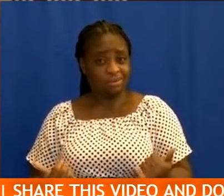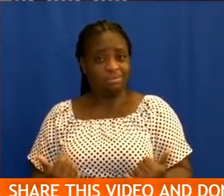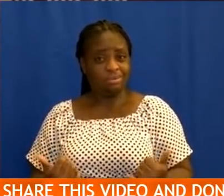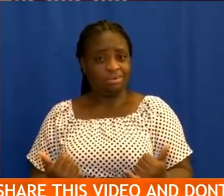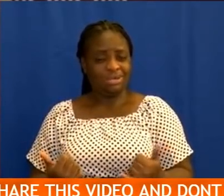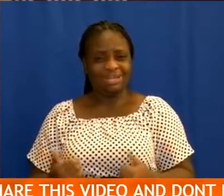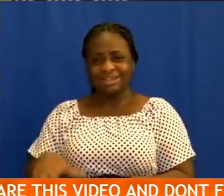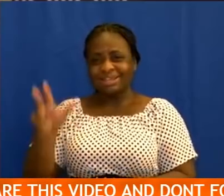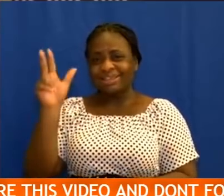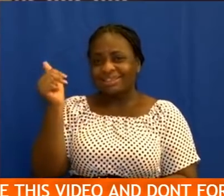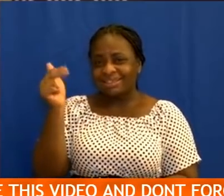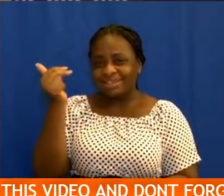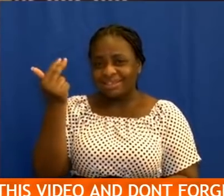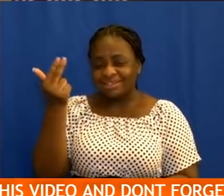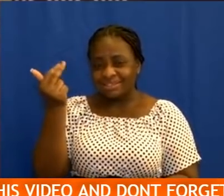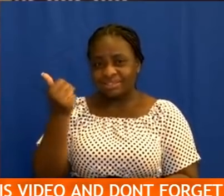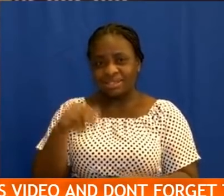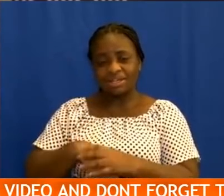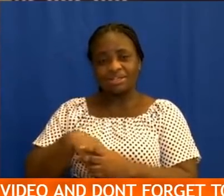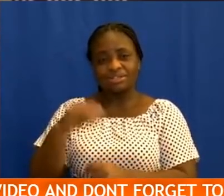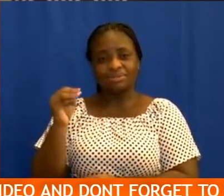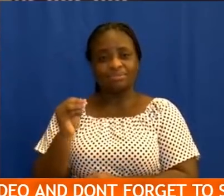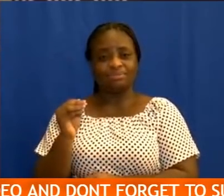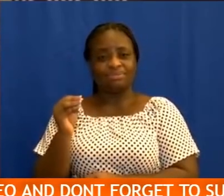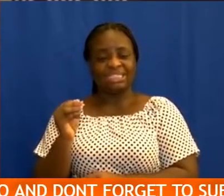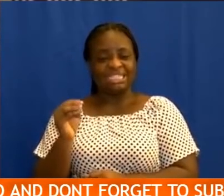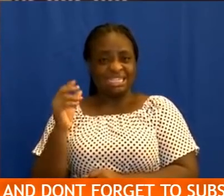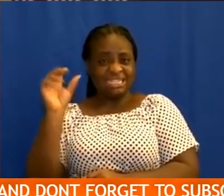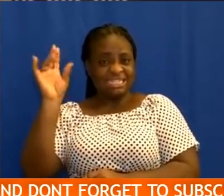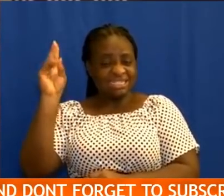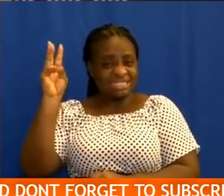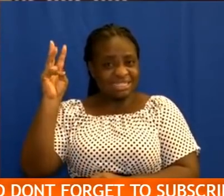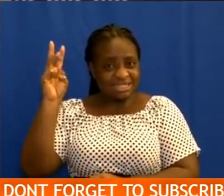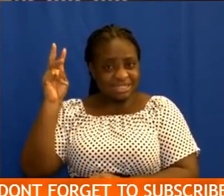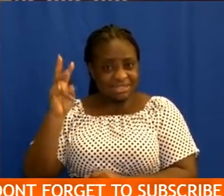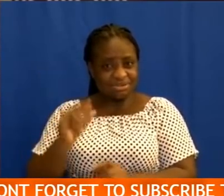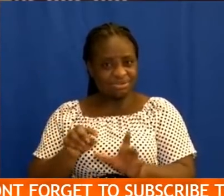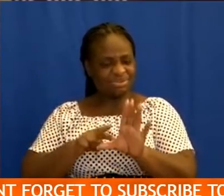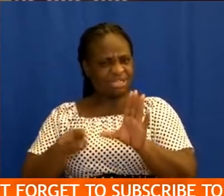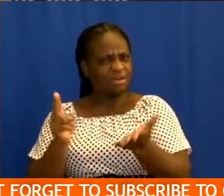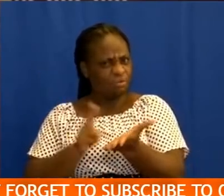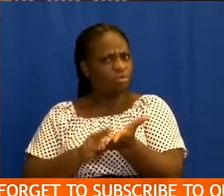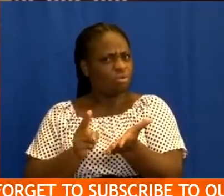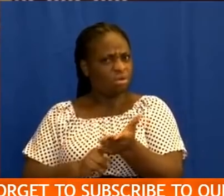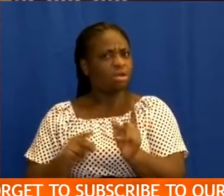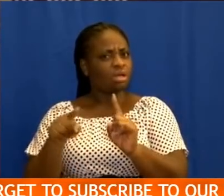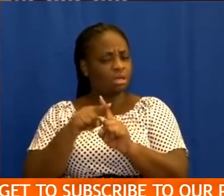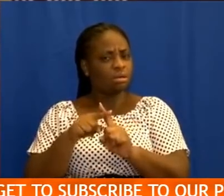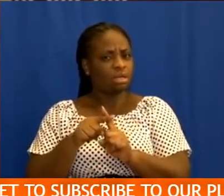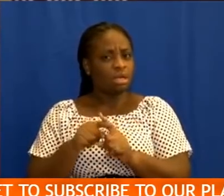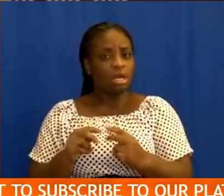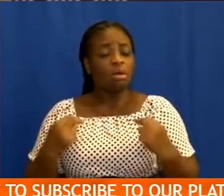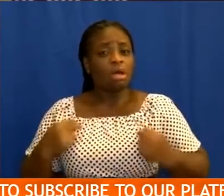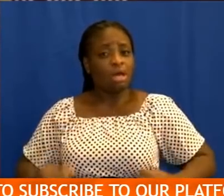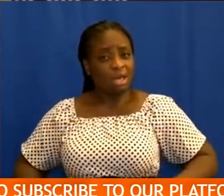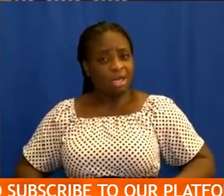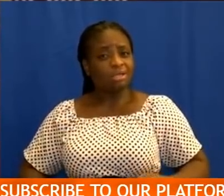whereby 13 out of the 16 regions have recorded active cases, our health